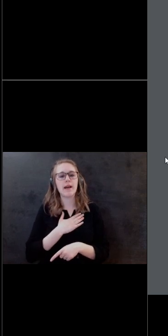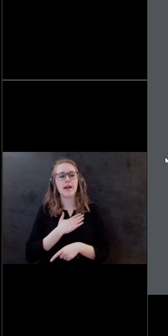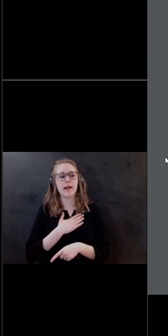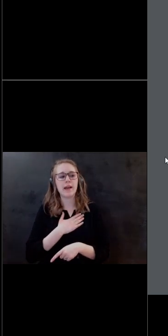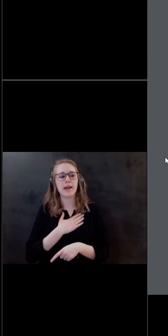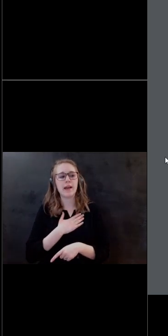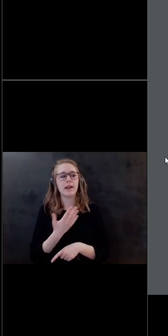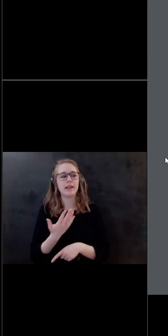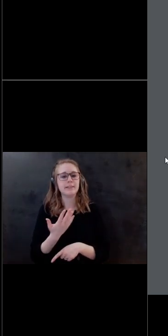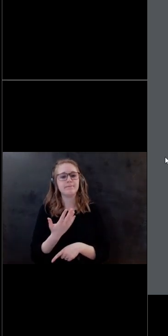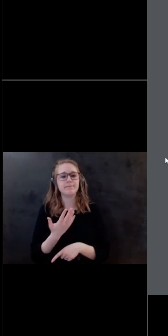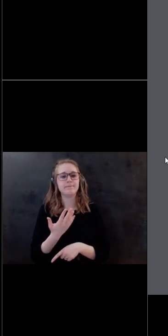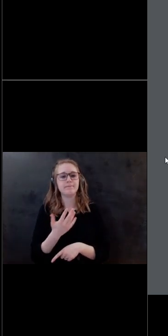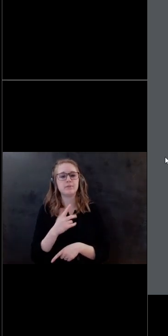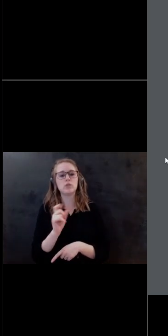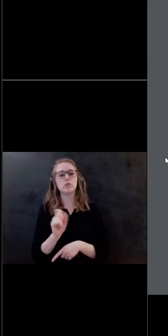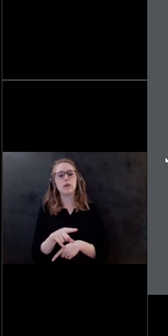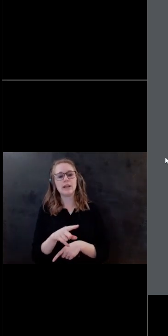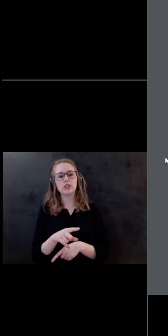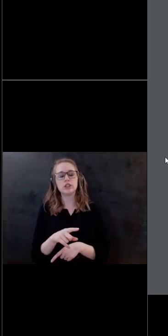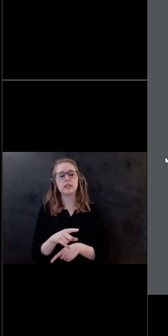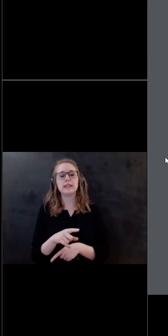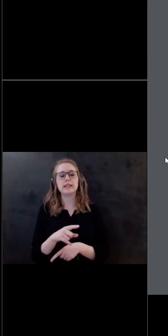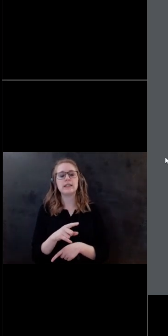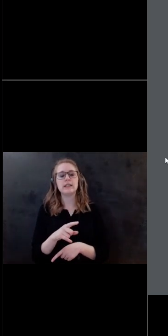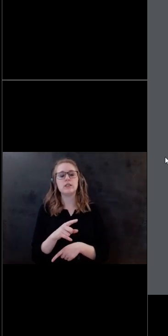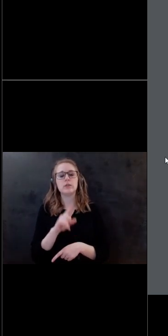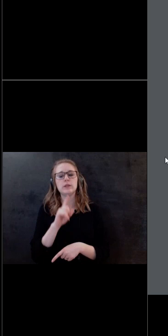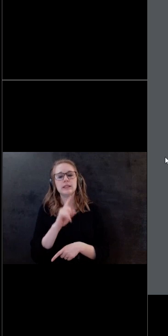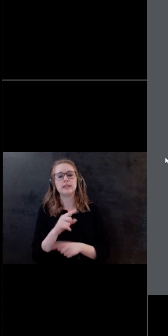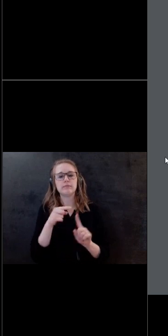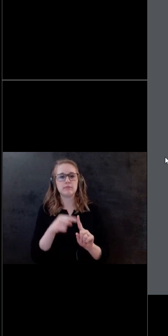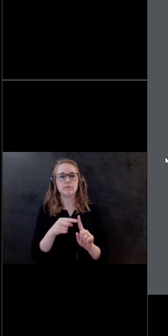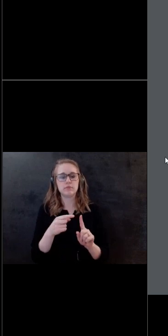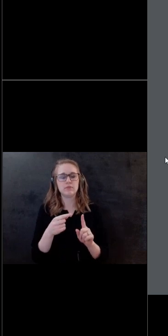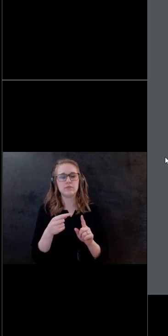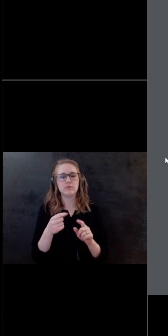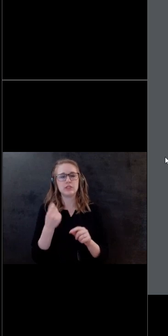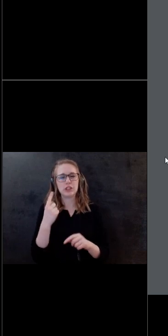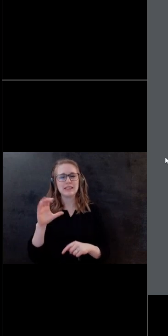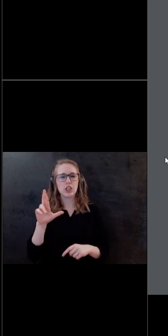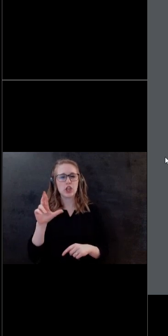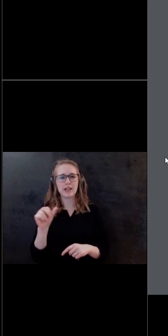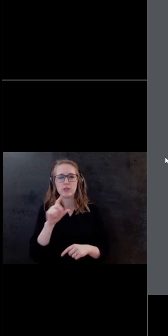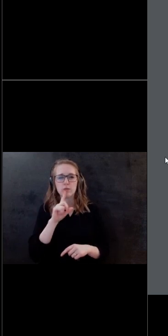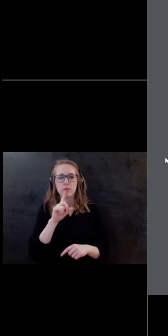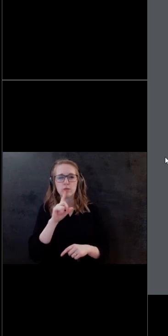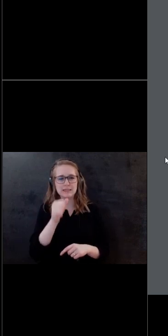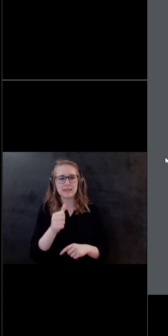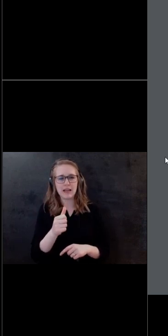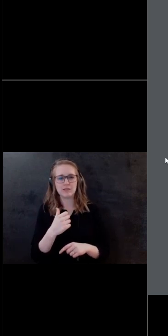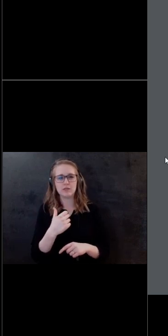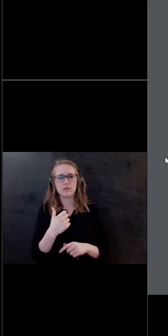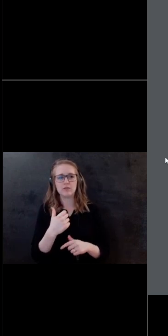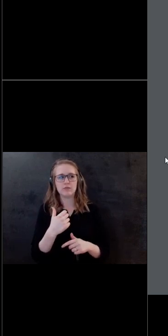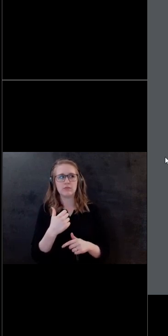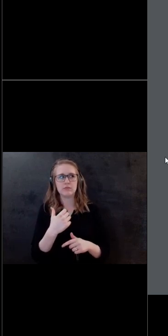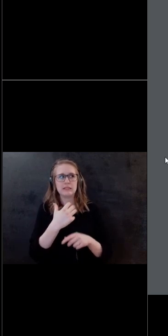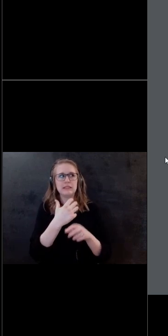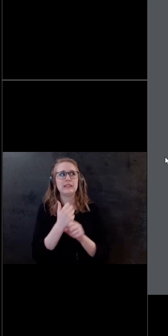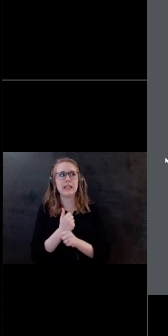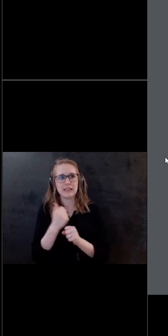of getting at and understanding is that the CRA is not in a position to get anything back per